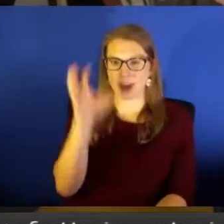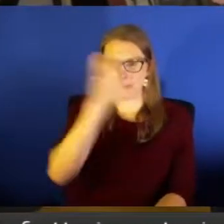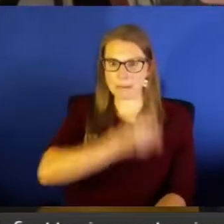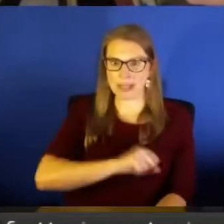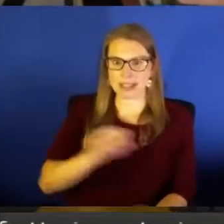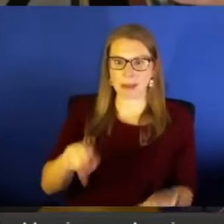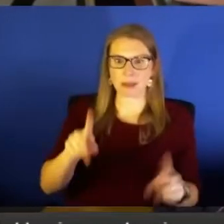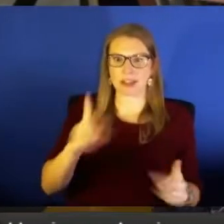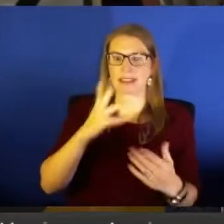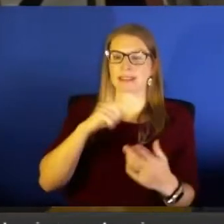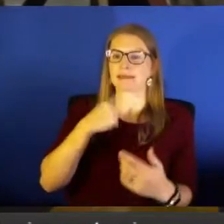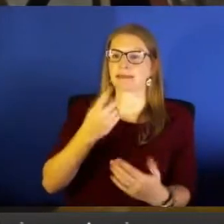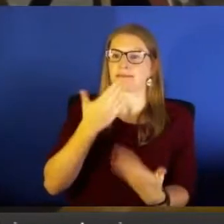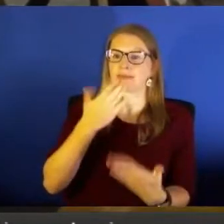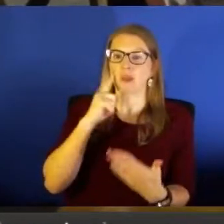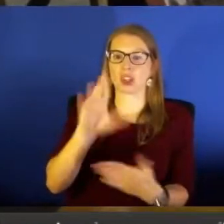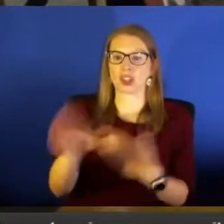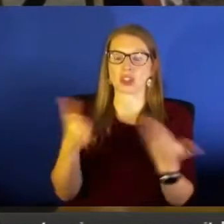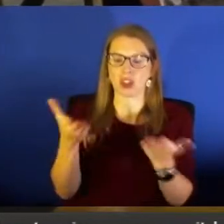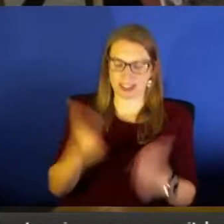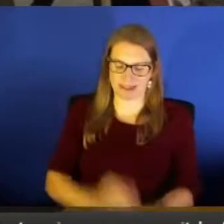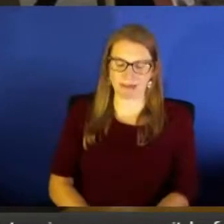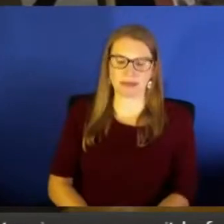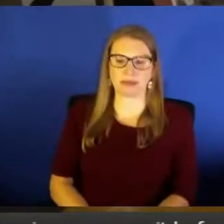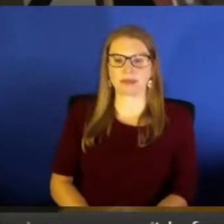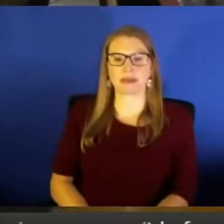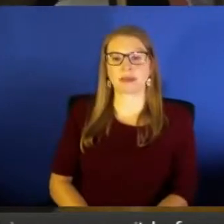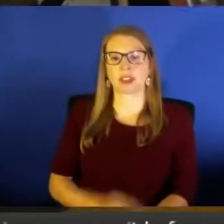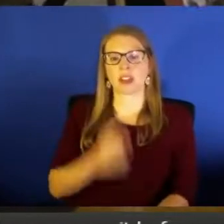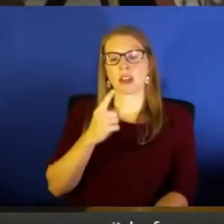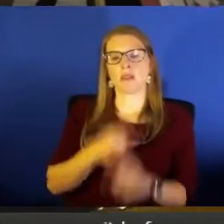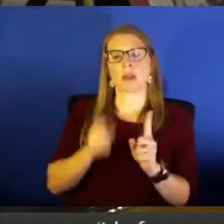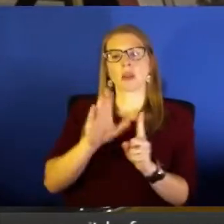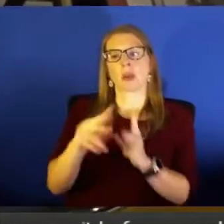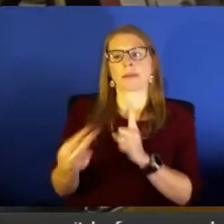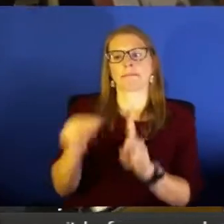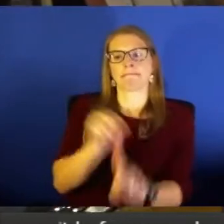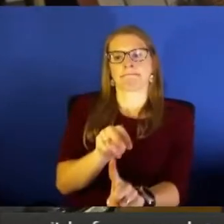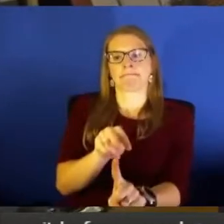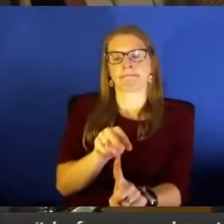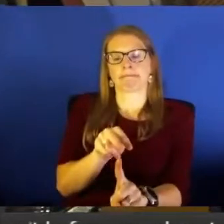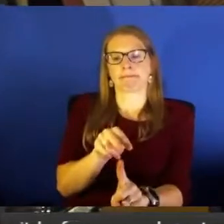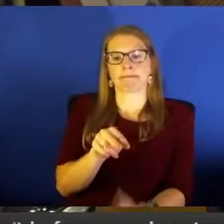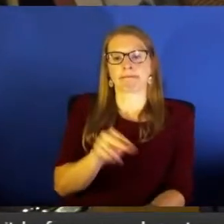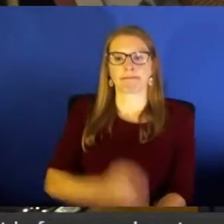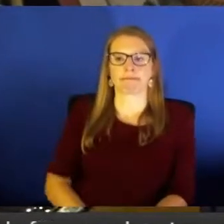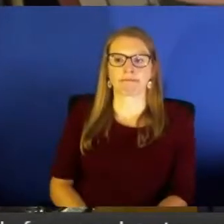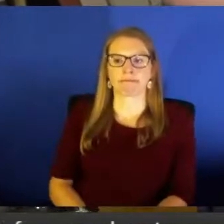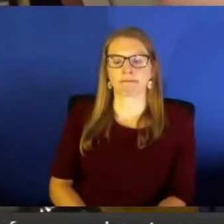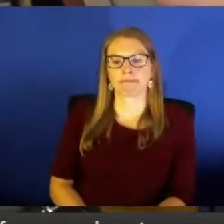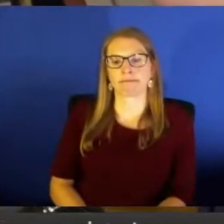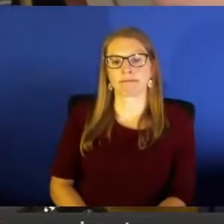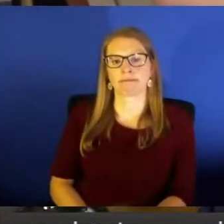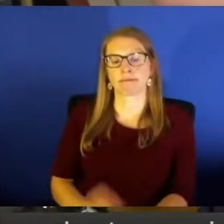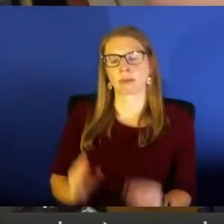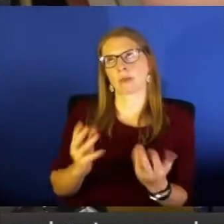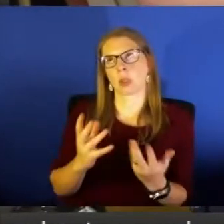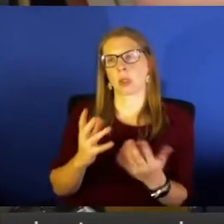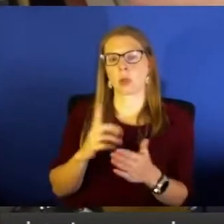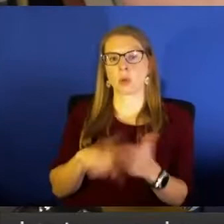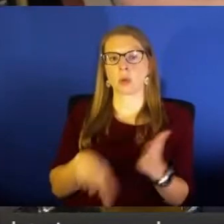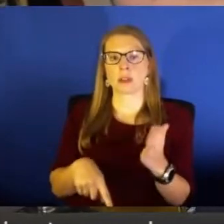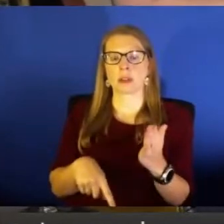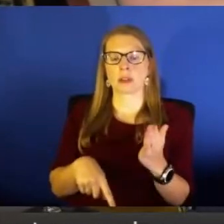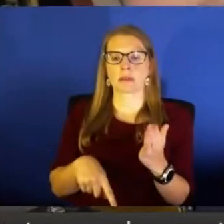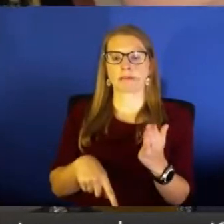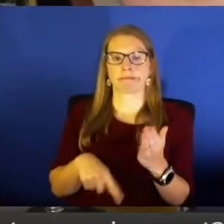always. So tell us from your viewpoint, what is one of, or more than one, of the major issues